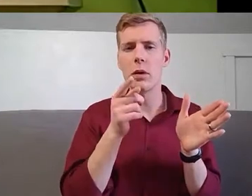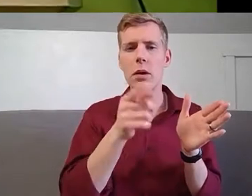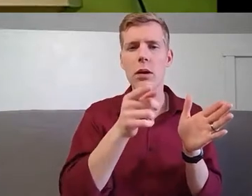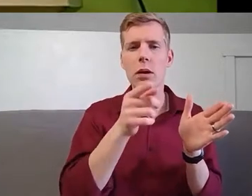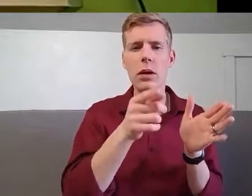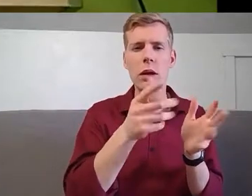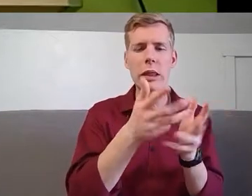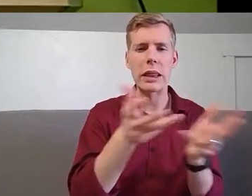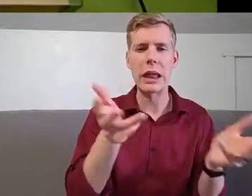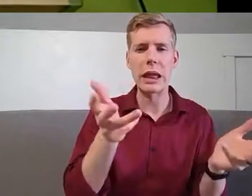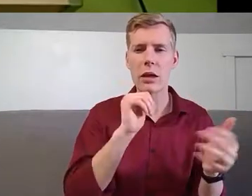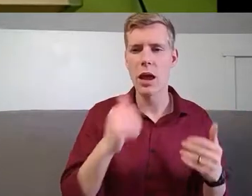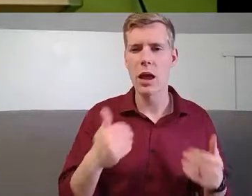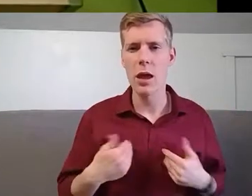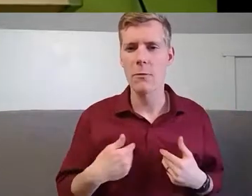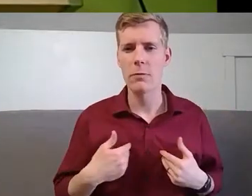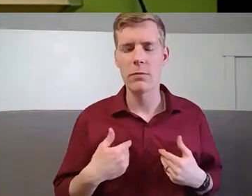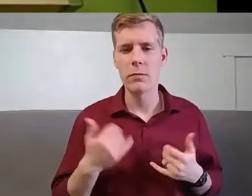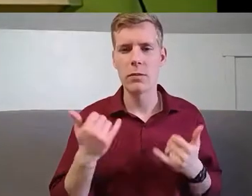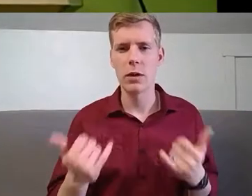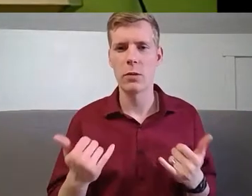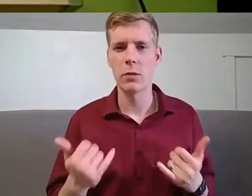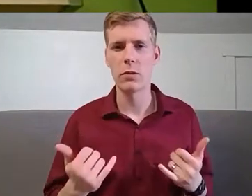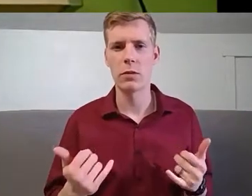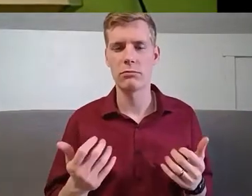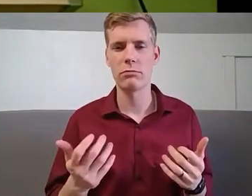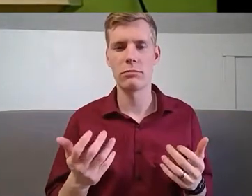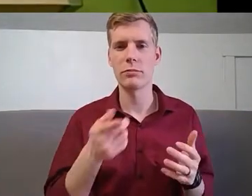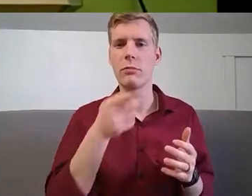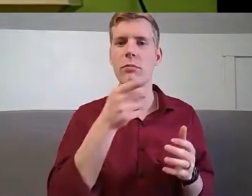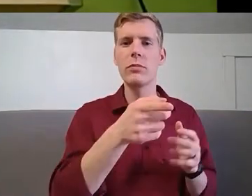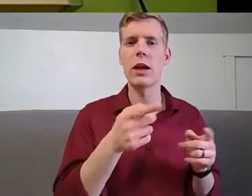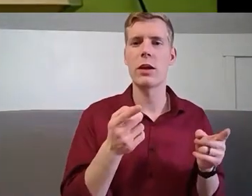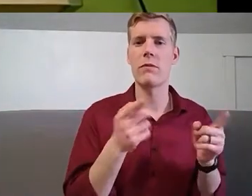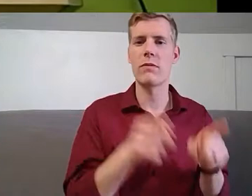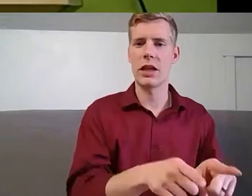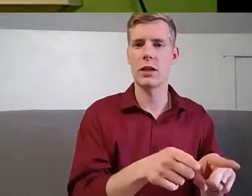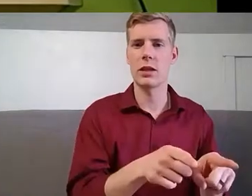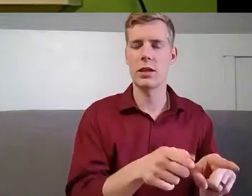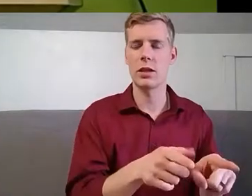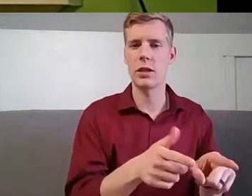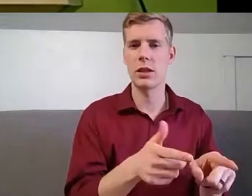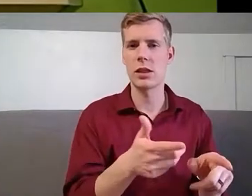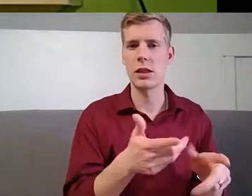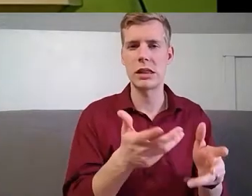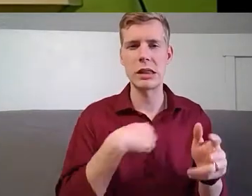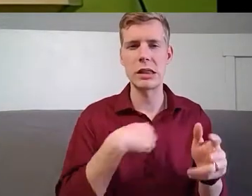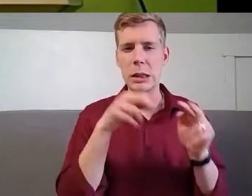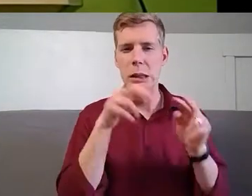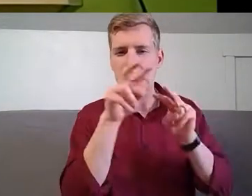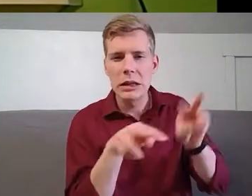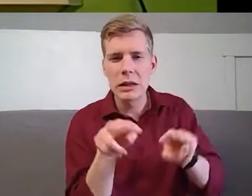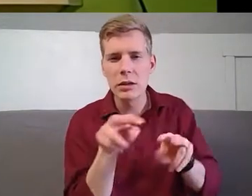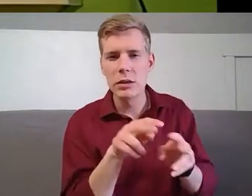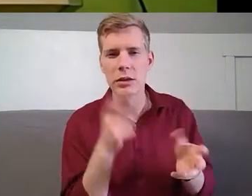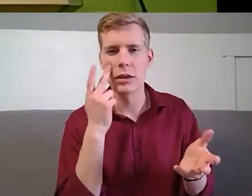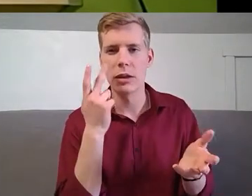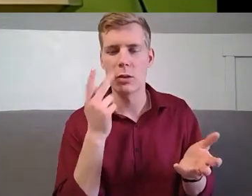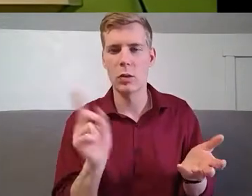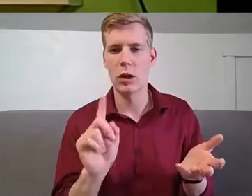thing. I don't have it in front of me, the event, but I can look for it and I can grab it.